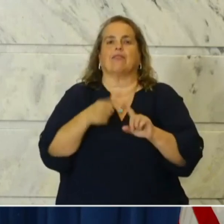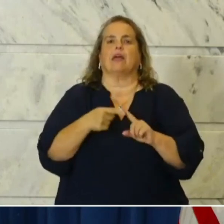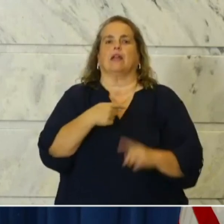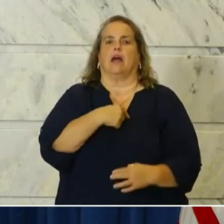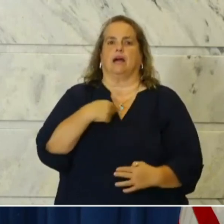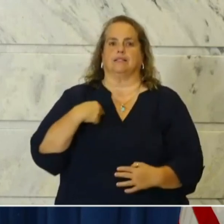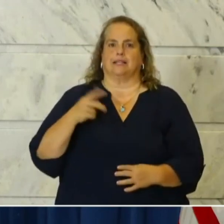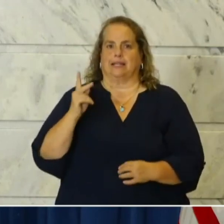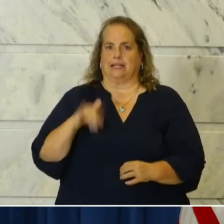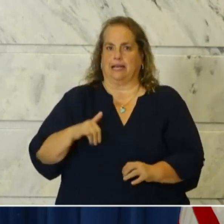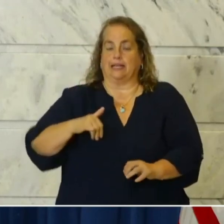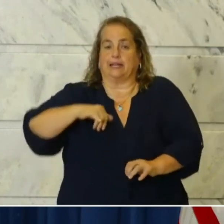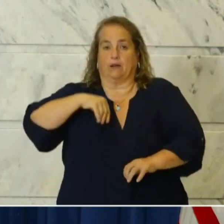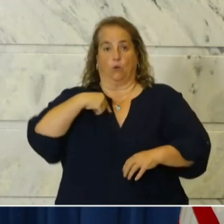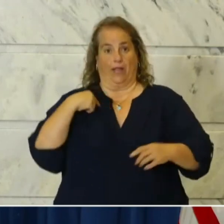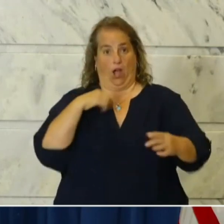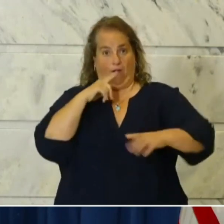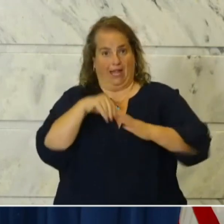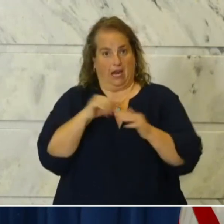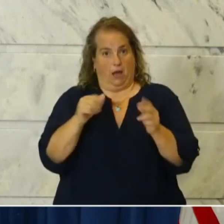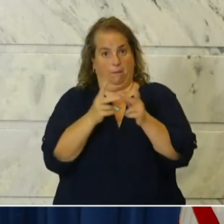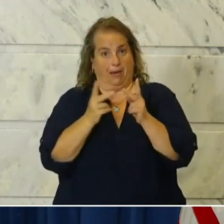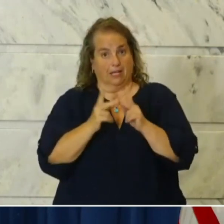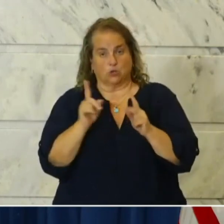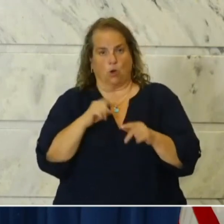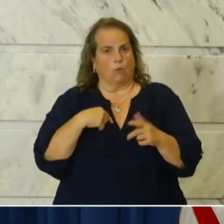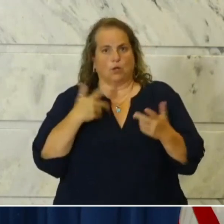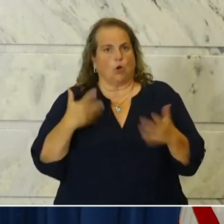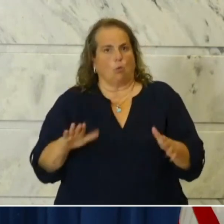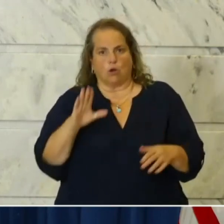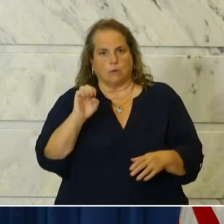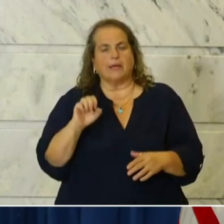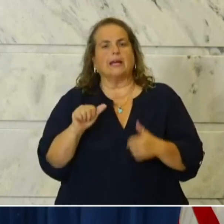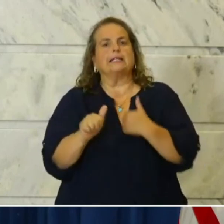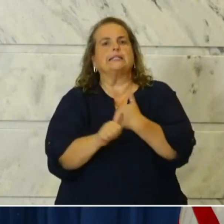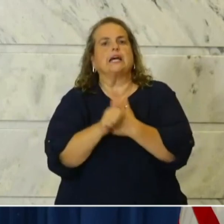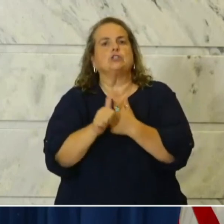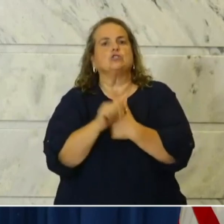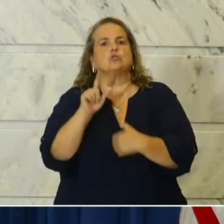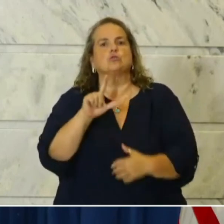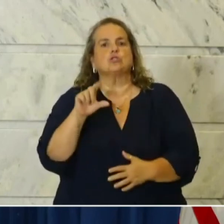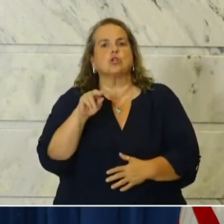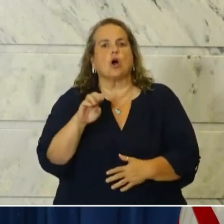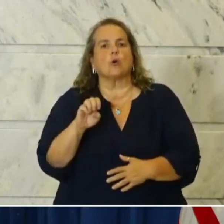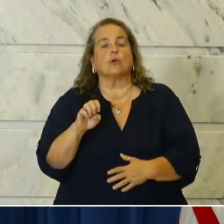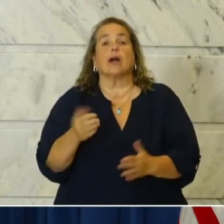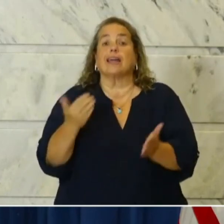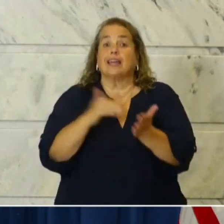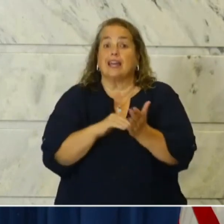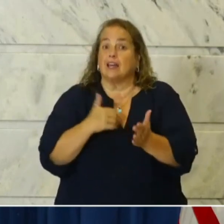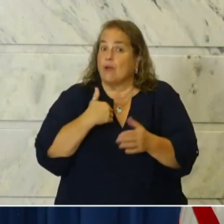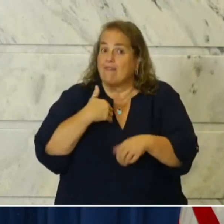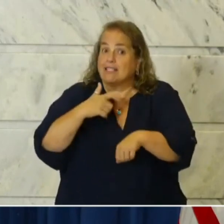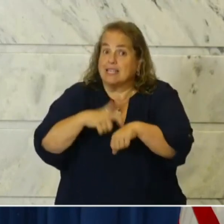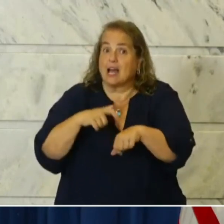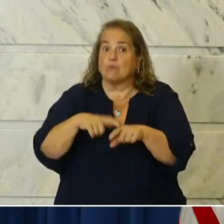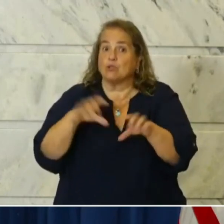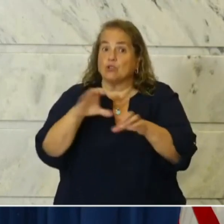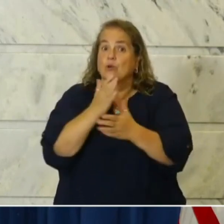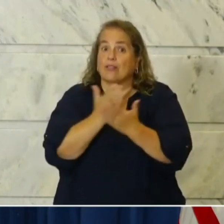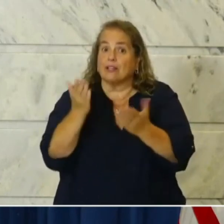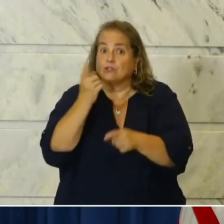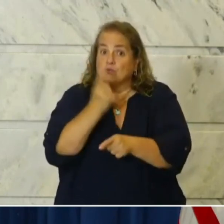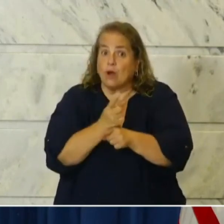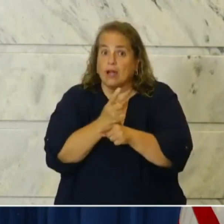in a place where we don't want to be, a danger zone, but again with the time to do things right, and I believe more